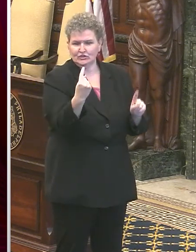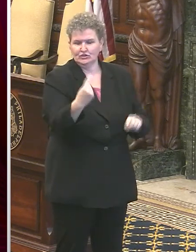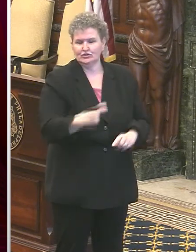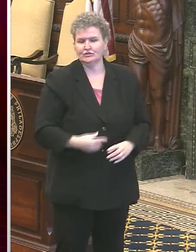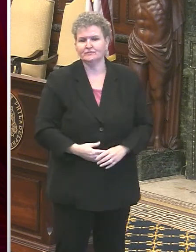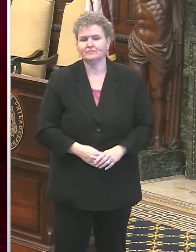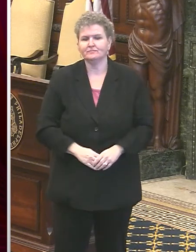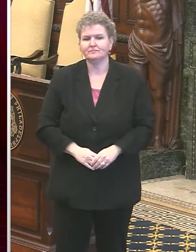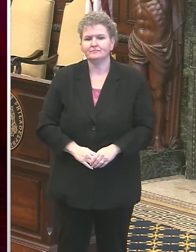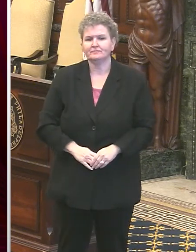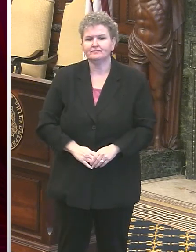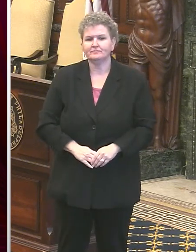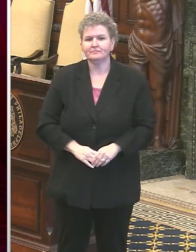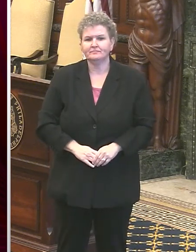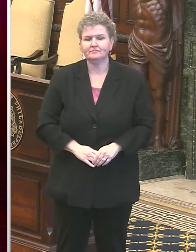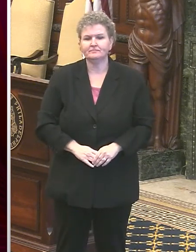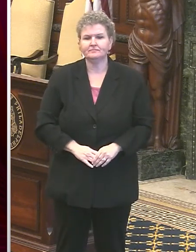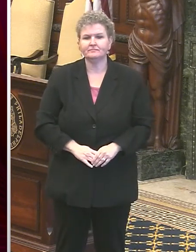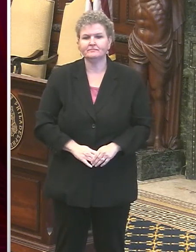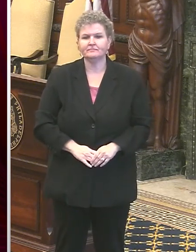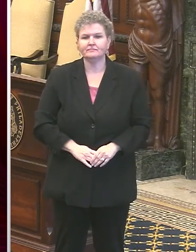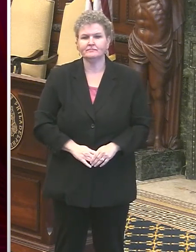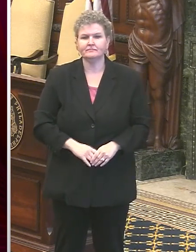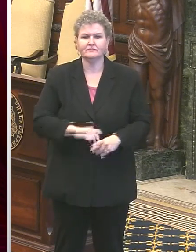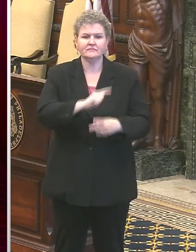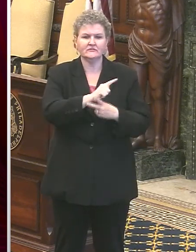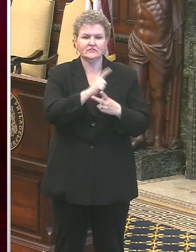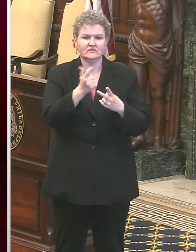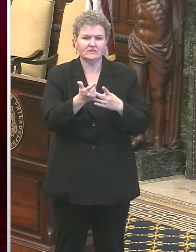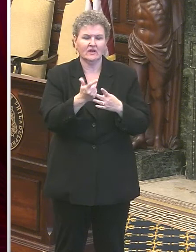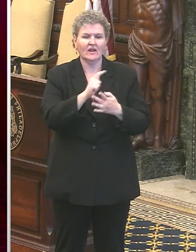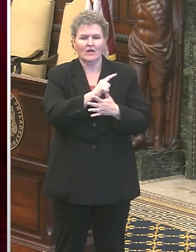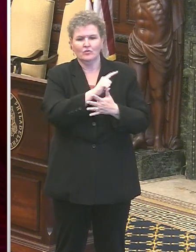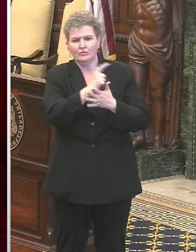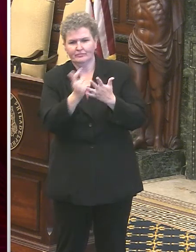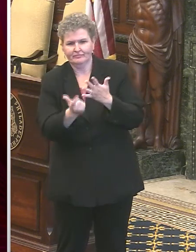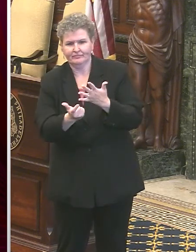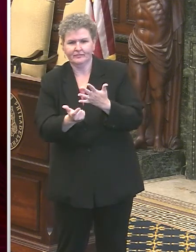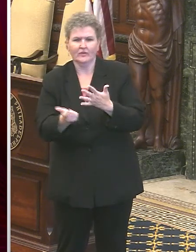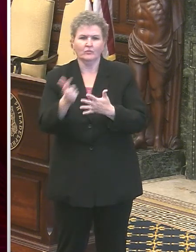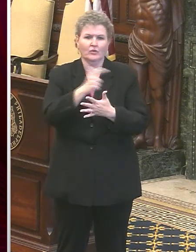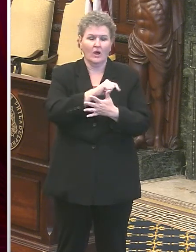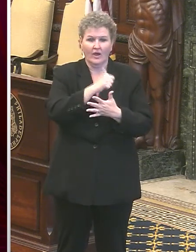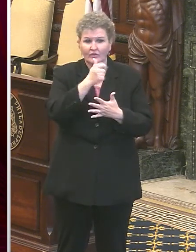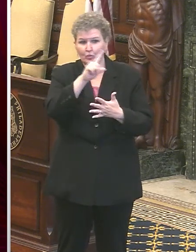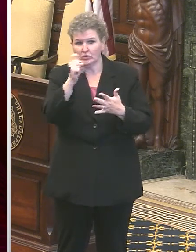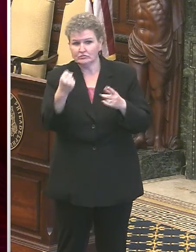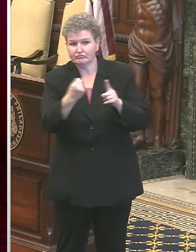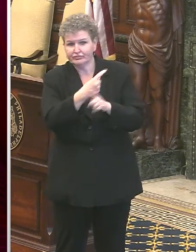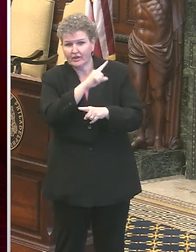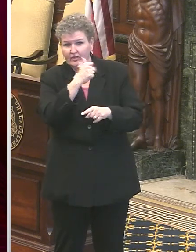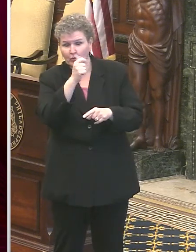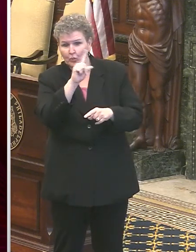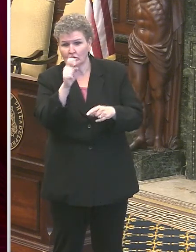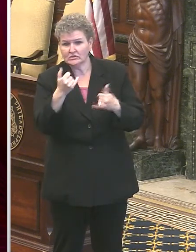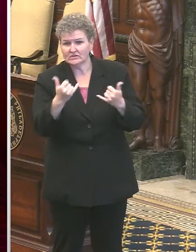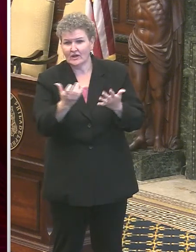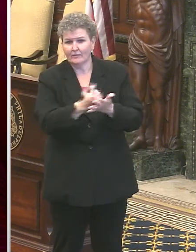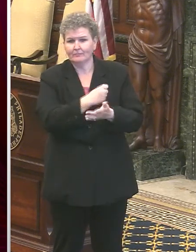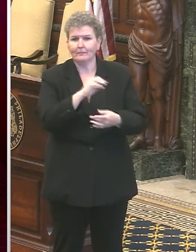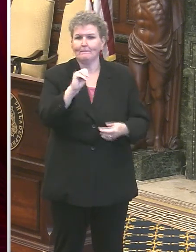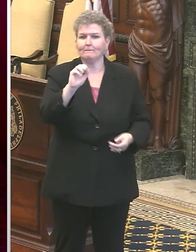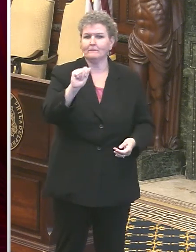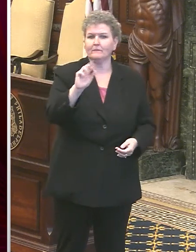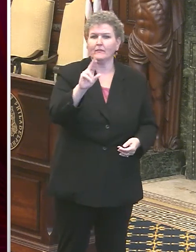thank you. We will now move to our second round. If you have questions on other topics, you can raise your hand now. We're going to go to Martin Pratt